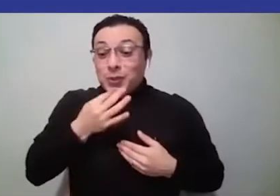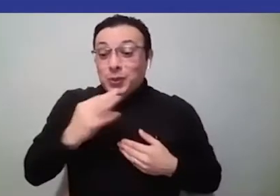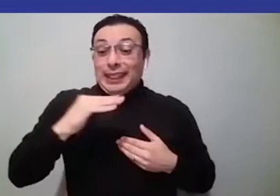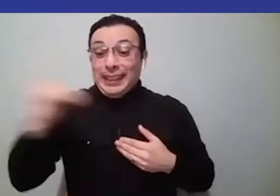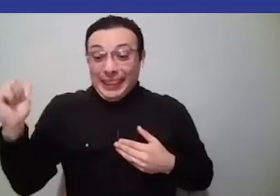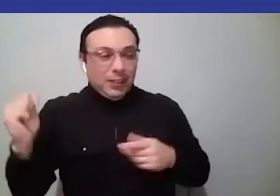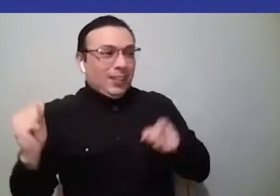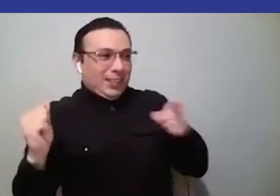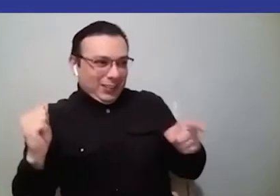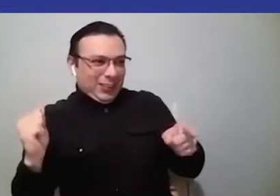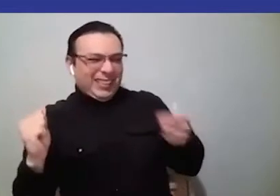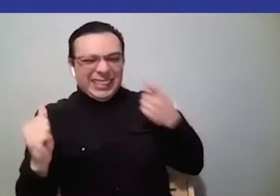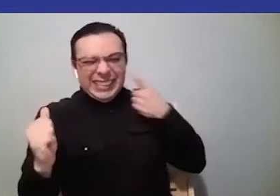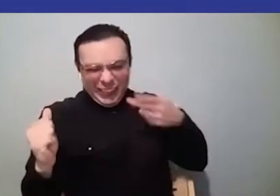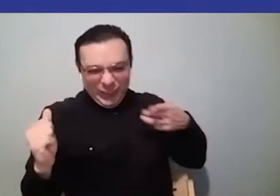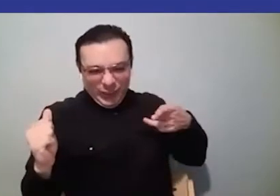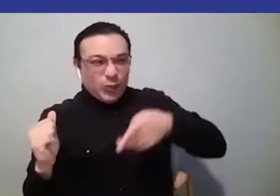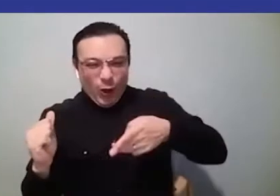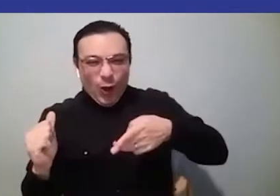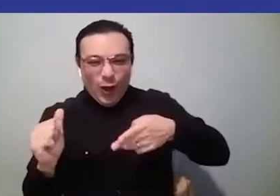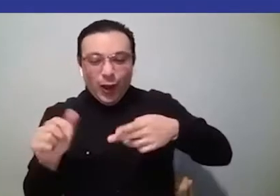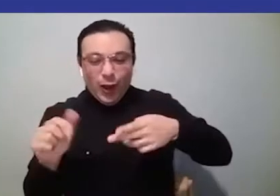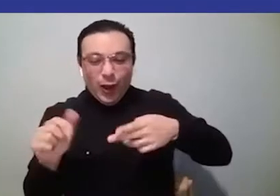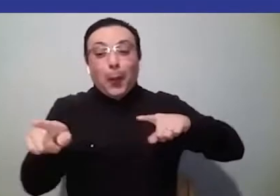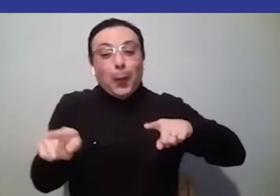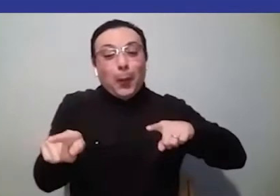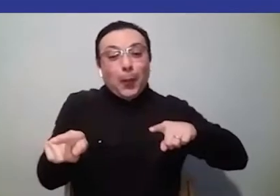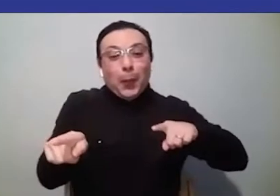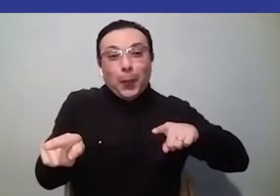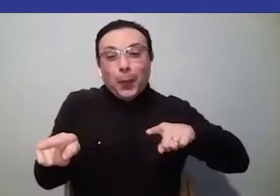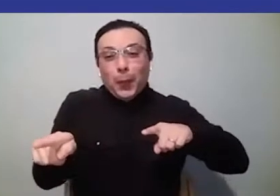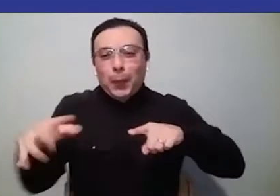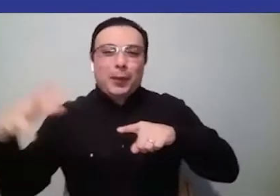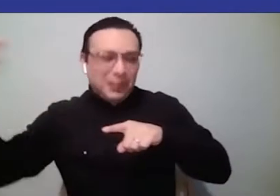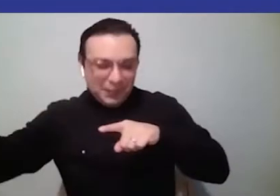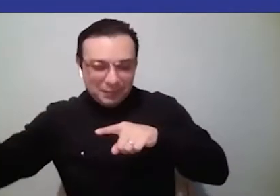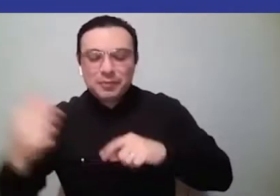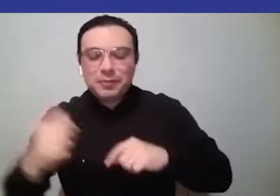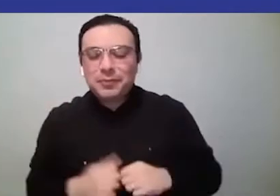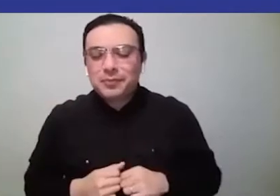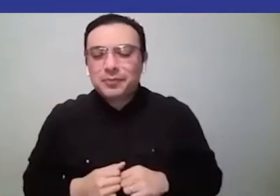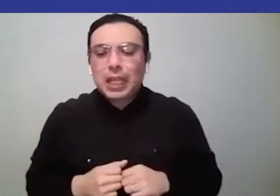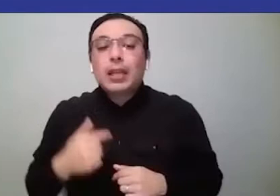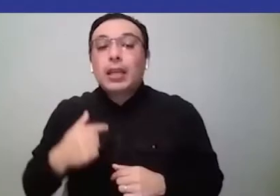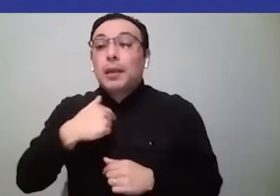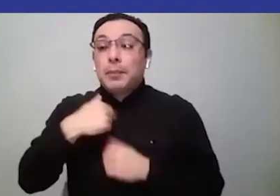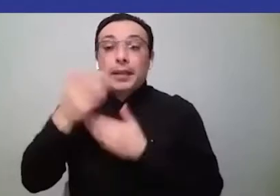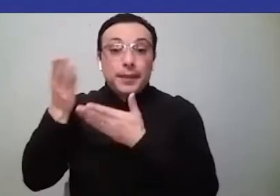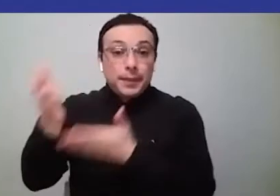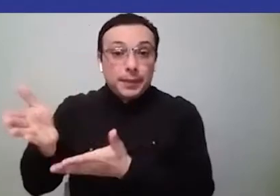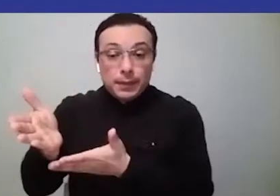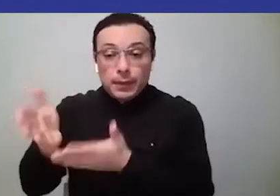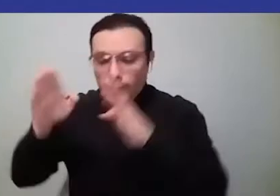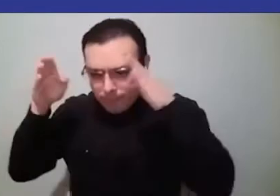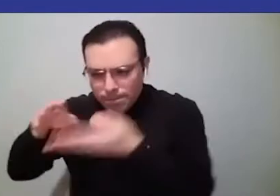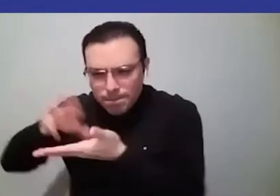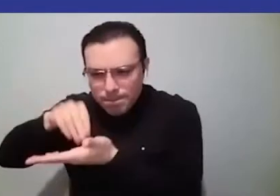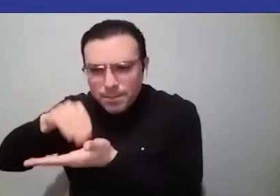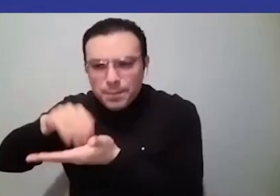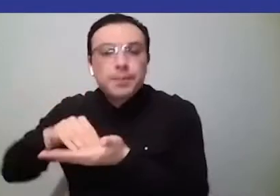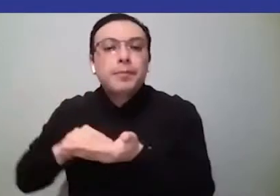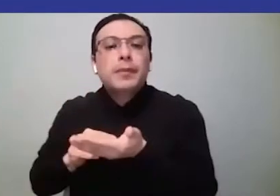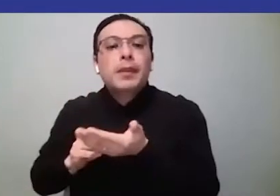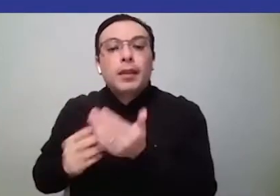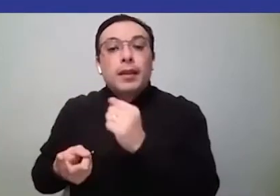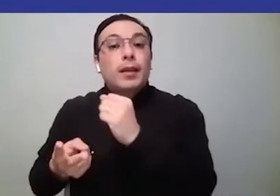there. And when I was there, I focused on audio archives, specifically recorded